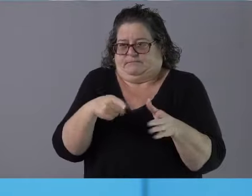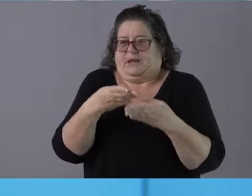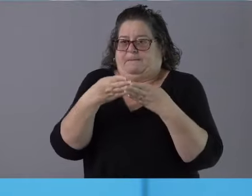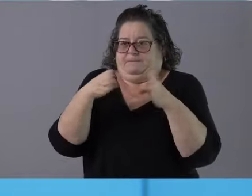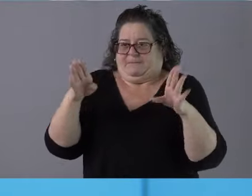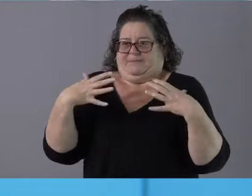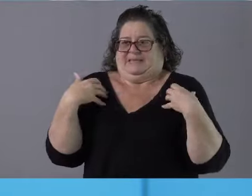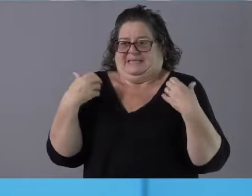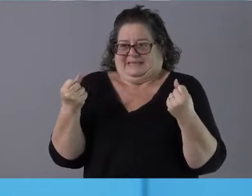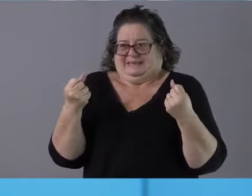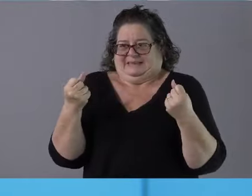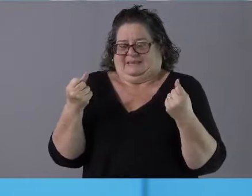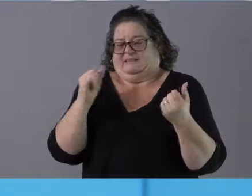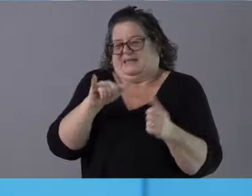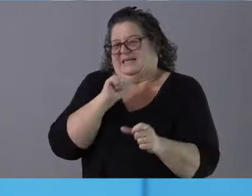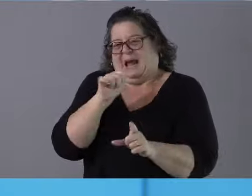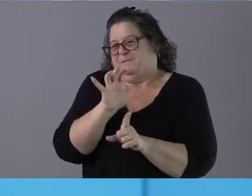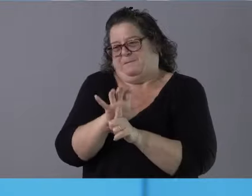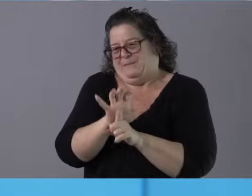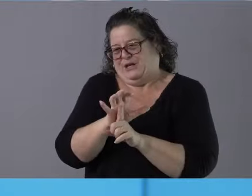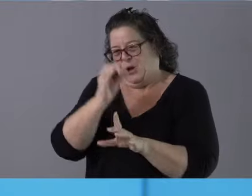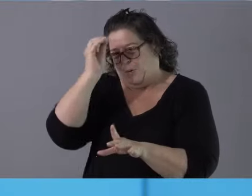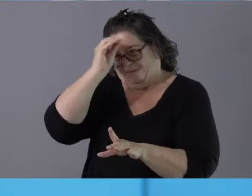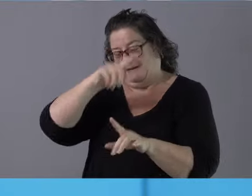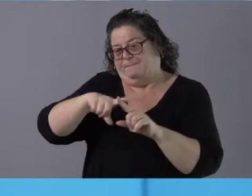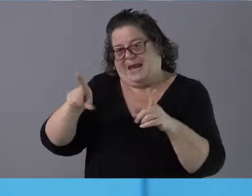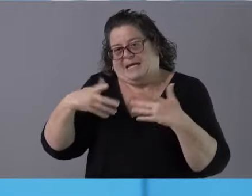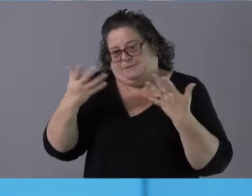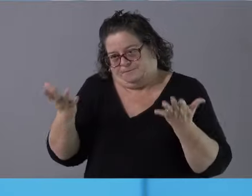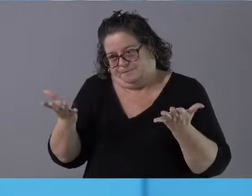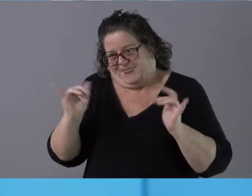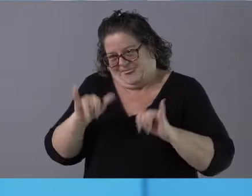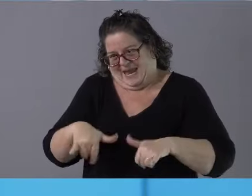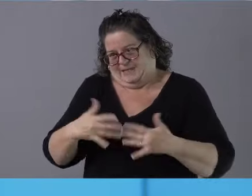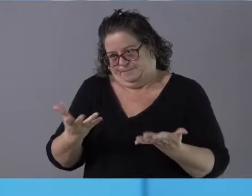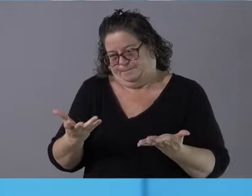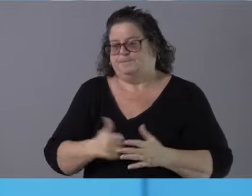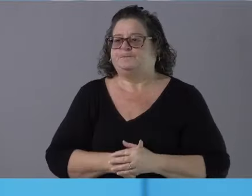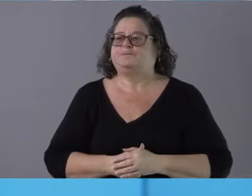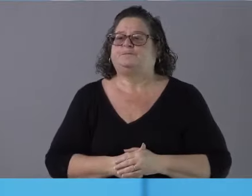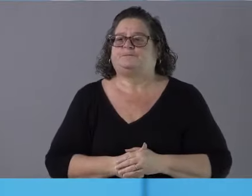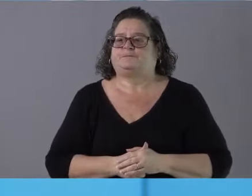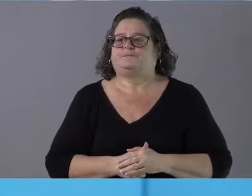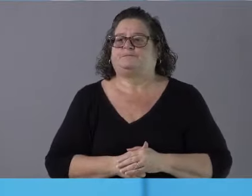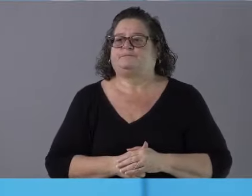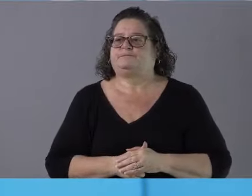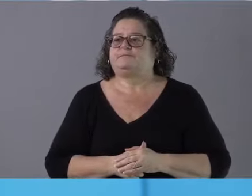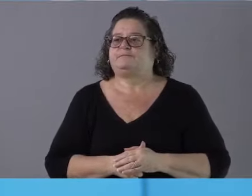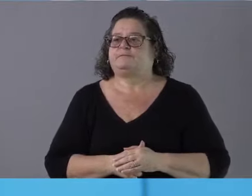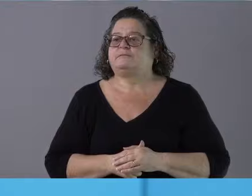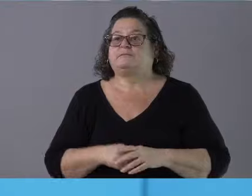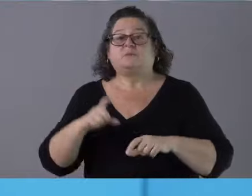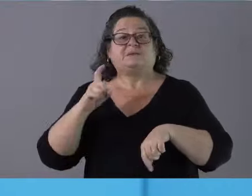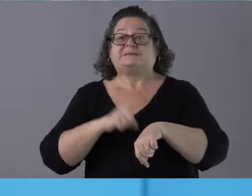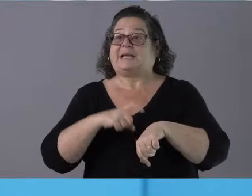believe it's the right decision. And I know over the course of time, as we get through this, Arizonans will see that it was